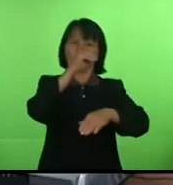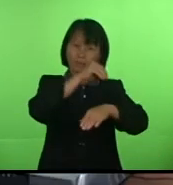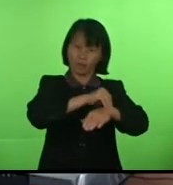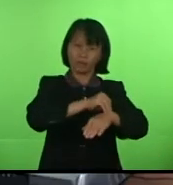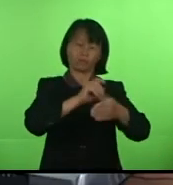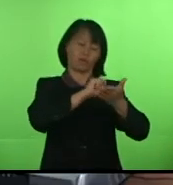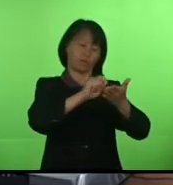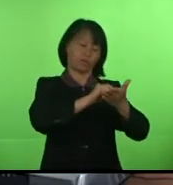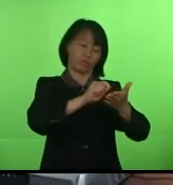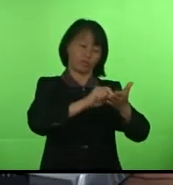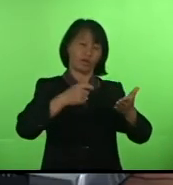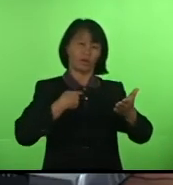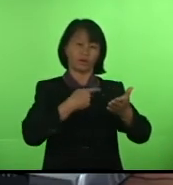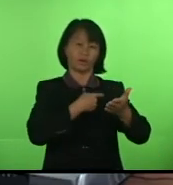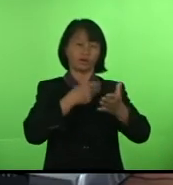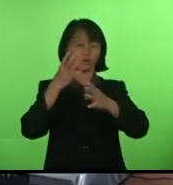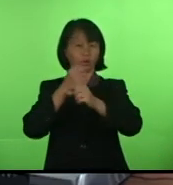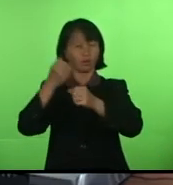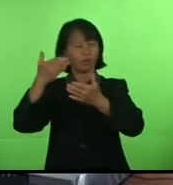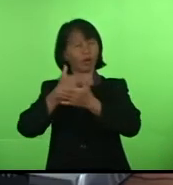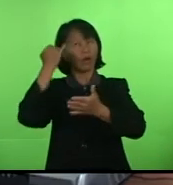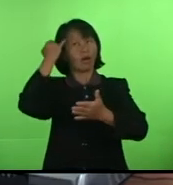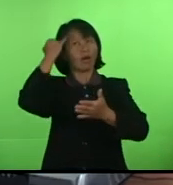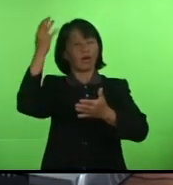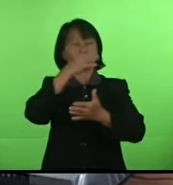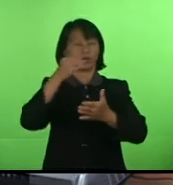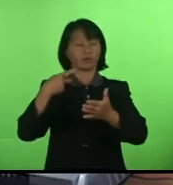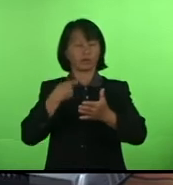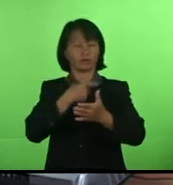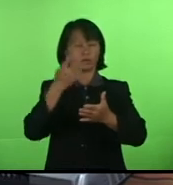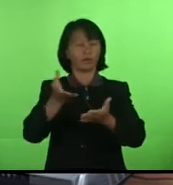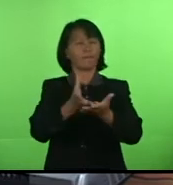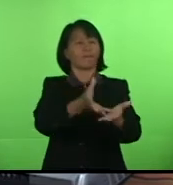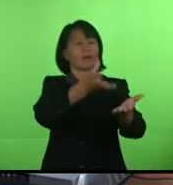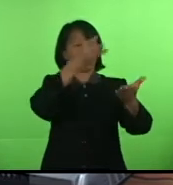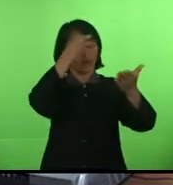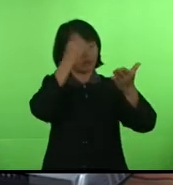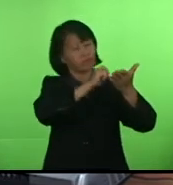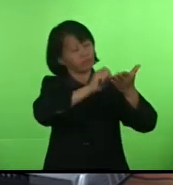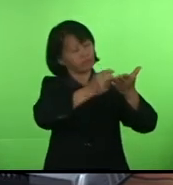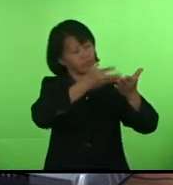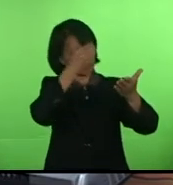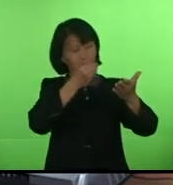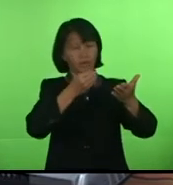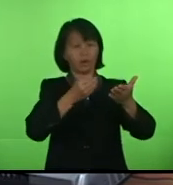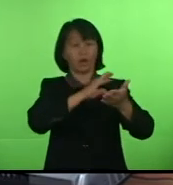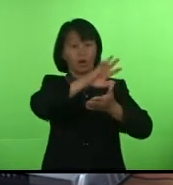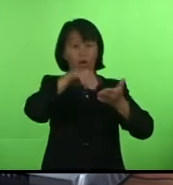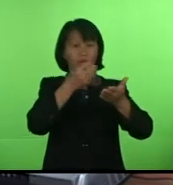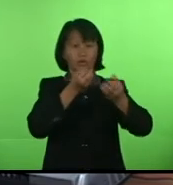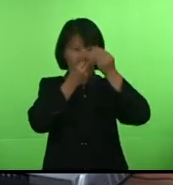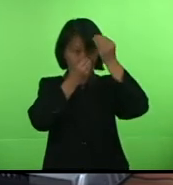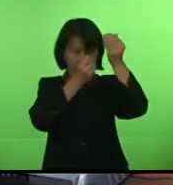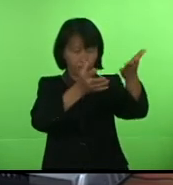we explore, we discover, and we learn. The information we produce triggers